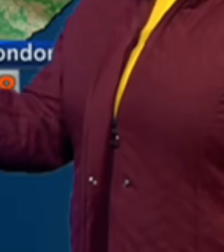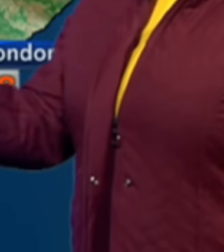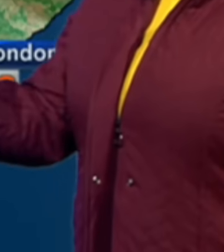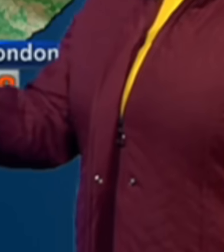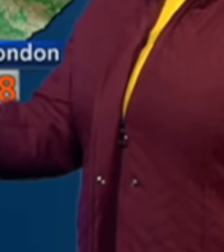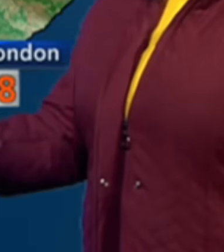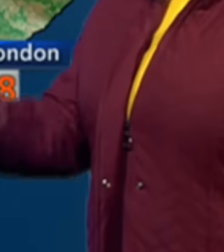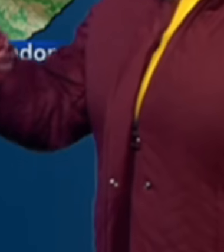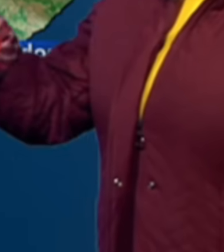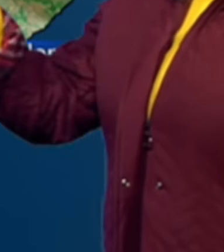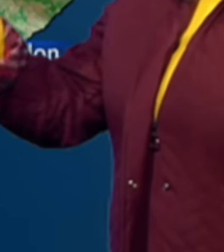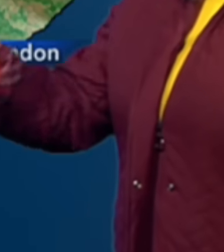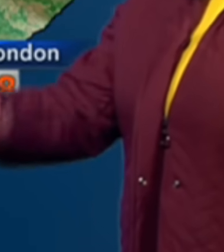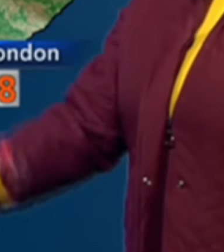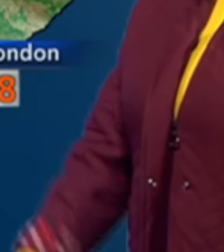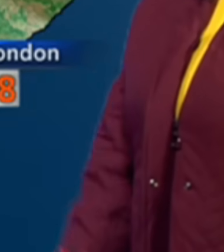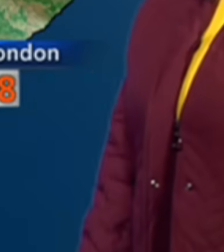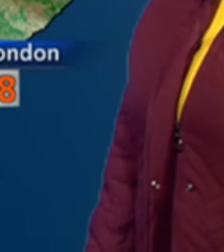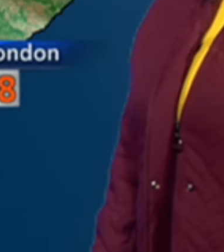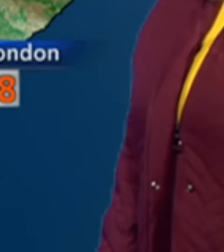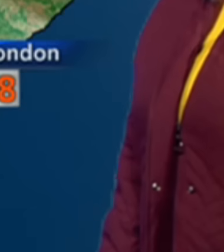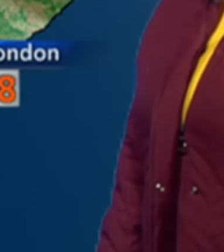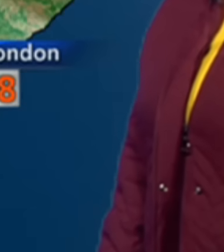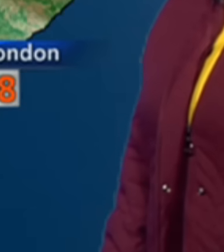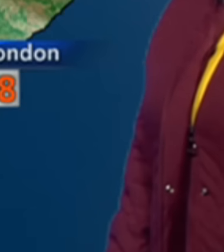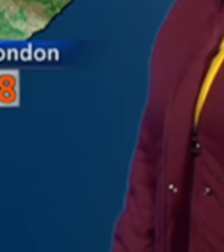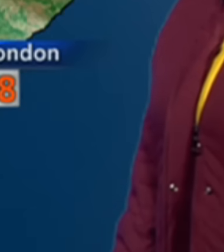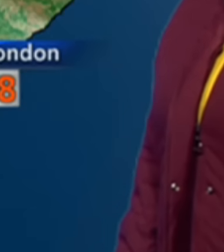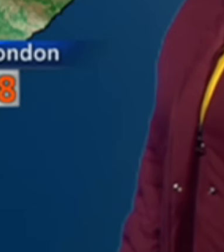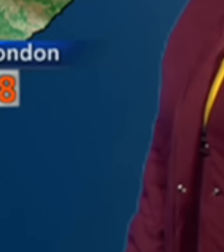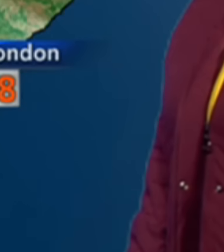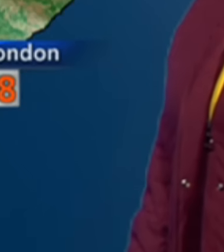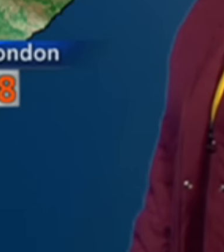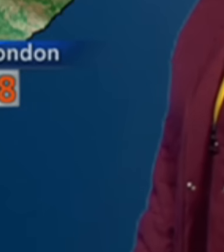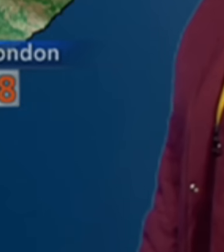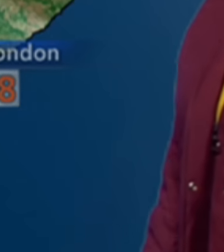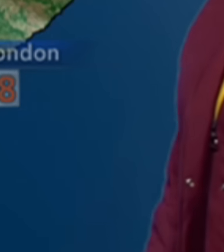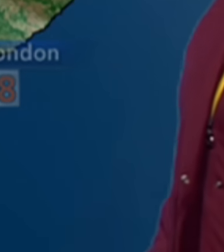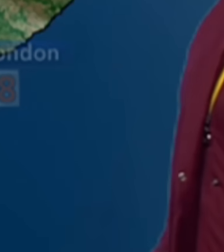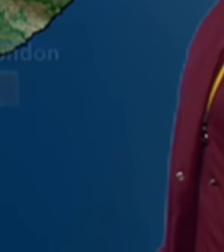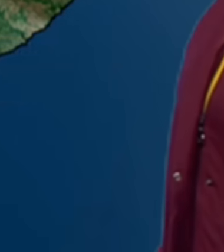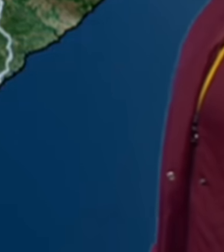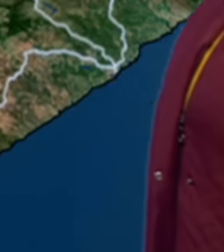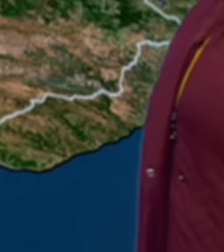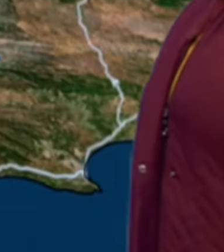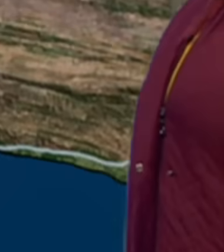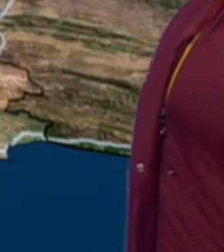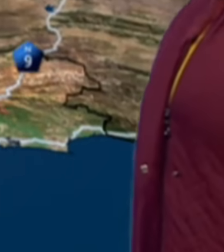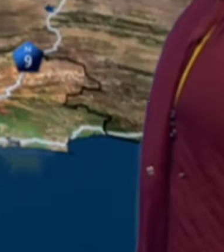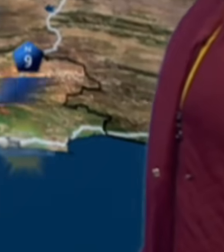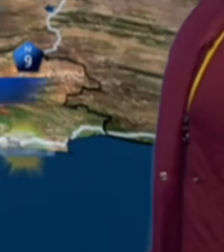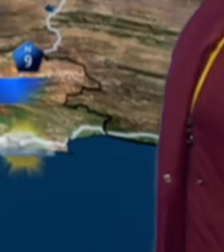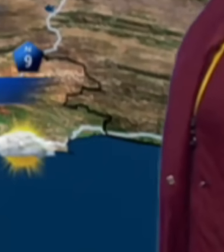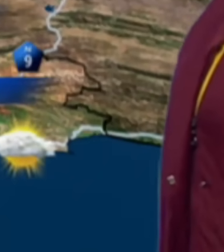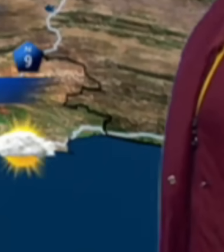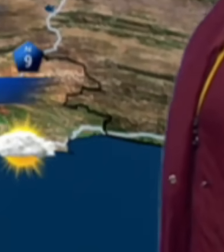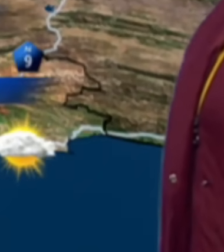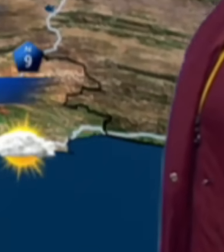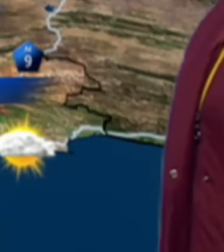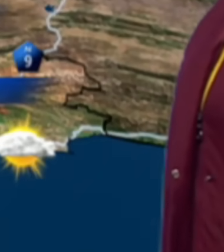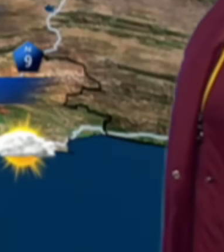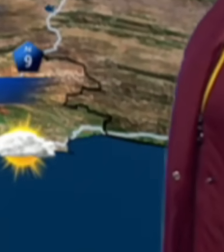Mthata Komane le gona Maletswai go tla be go ntse go tonya e le gona go ka fase go nngwe re lebelela jwalo go la Eastern Cape go la Western Cape